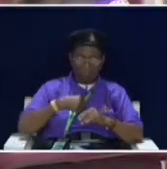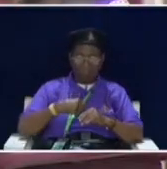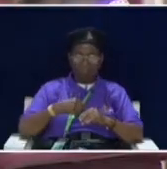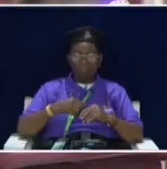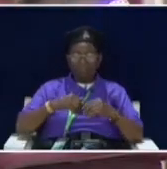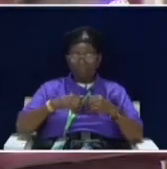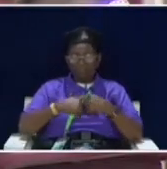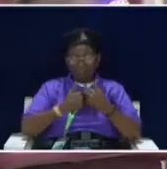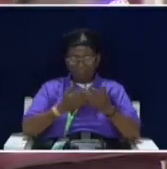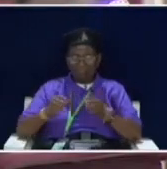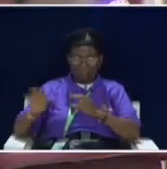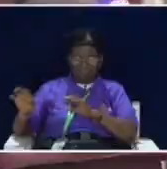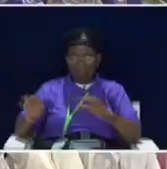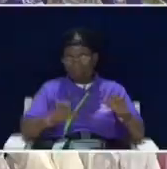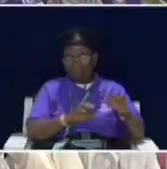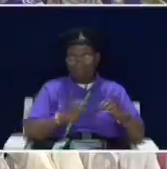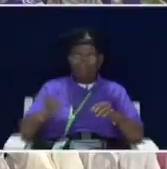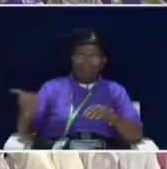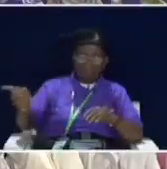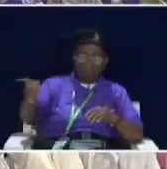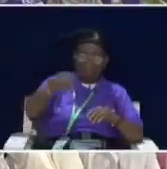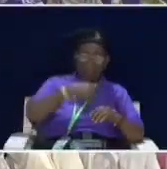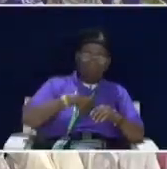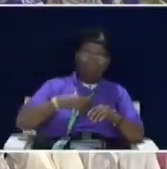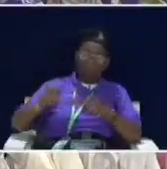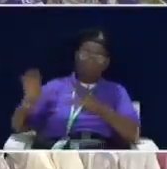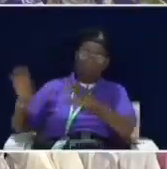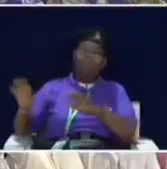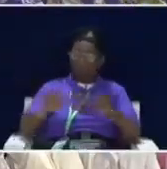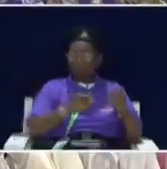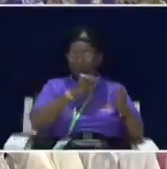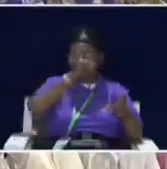how do you do it?